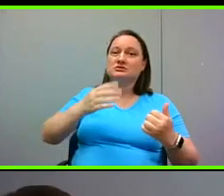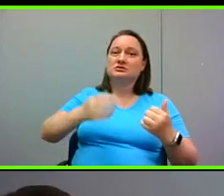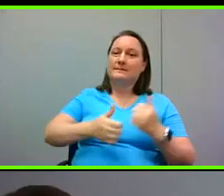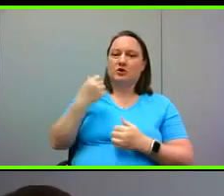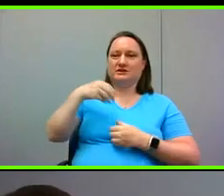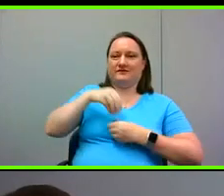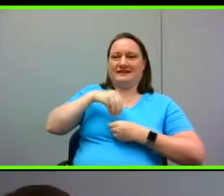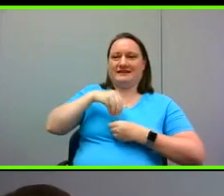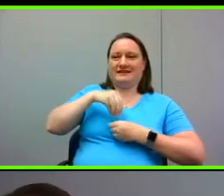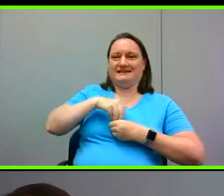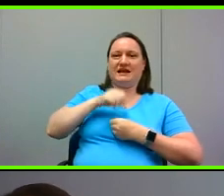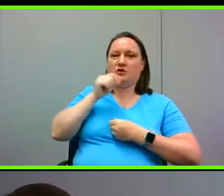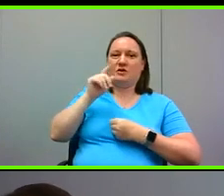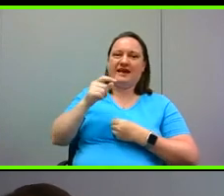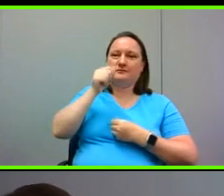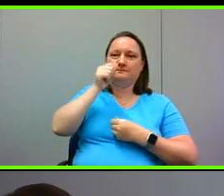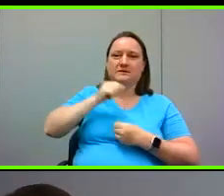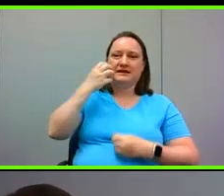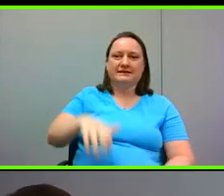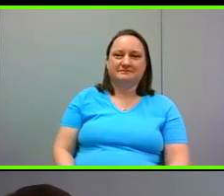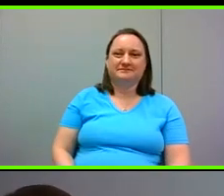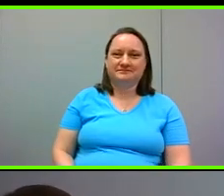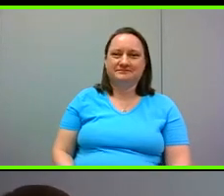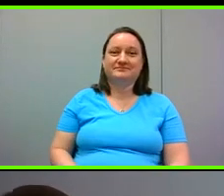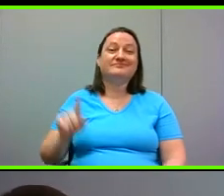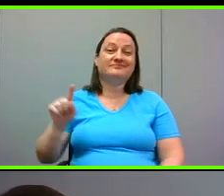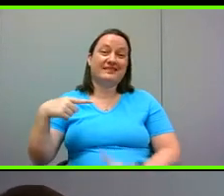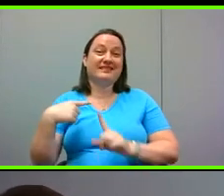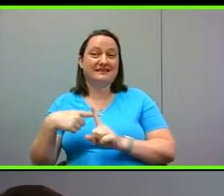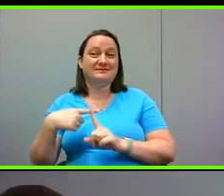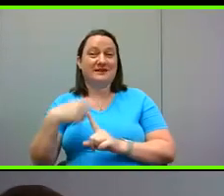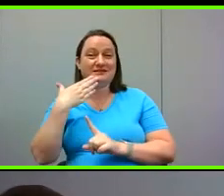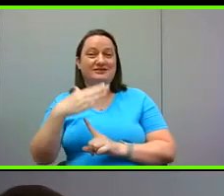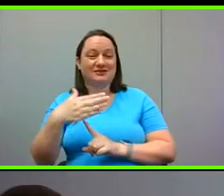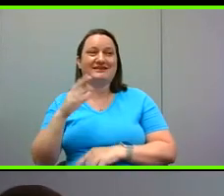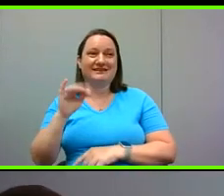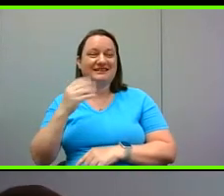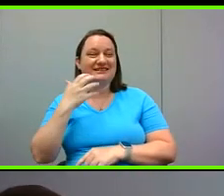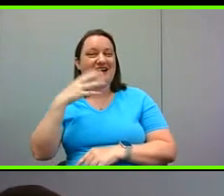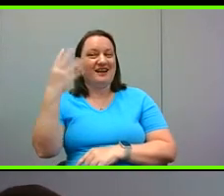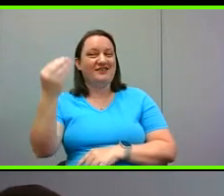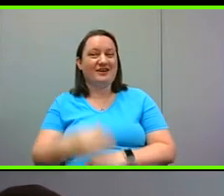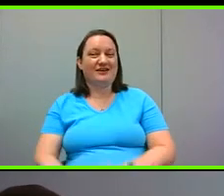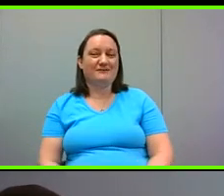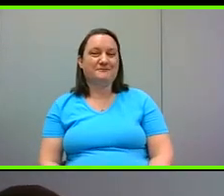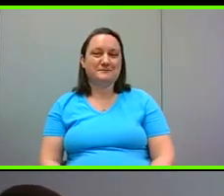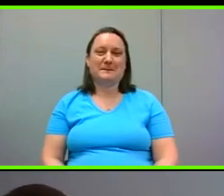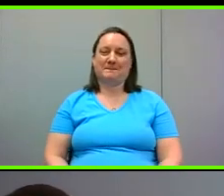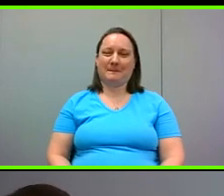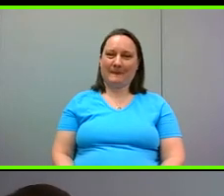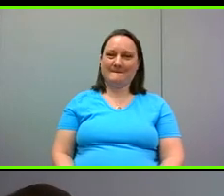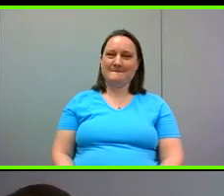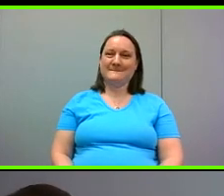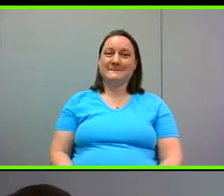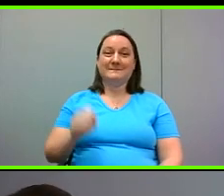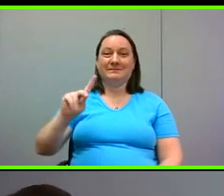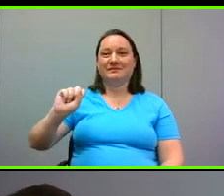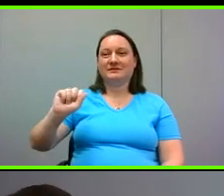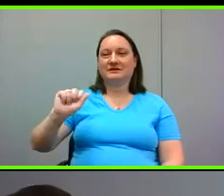so I don't have to deal with the heat. That is a plus. It is hot out there, so. Yeah. All